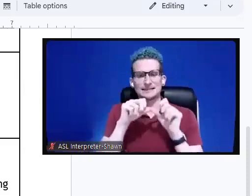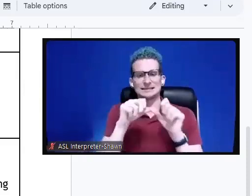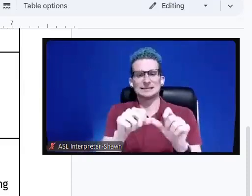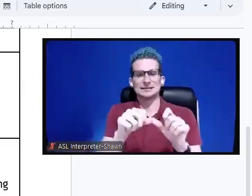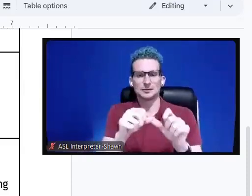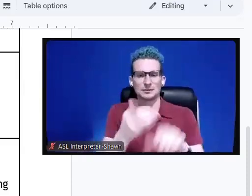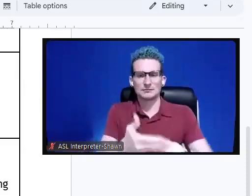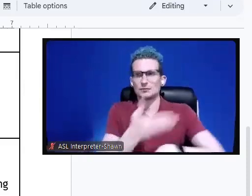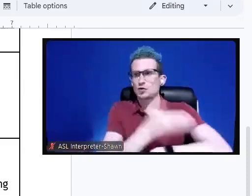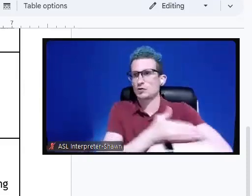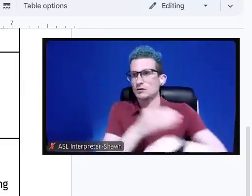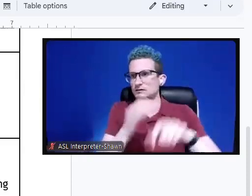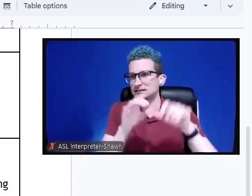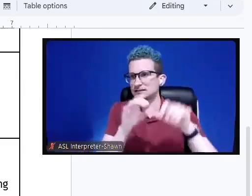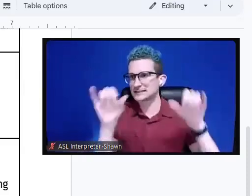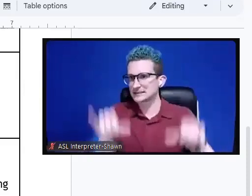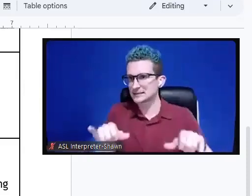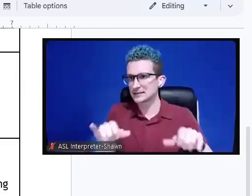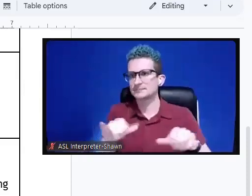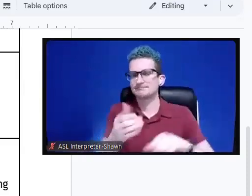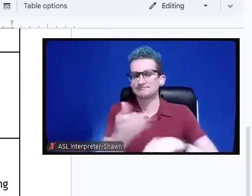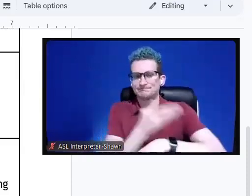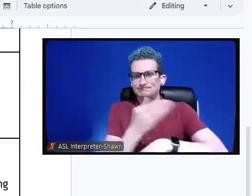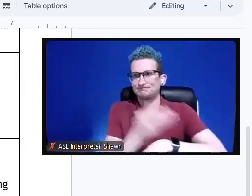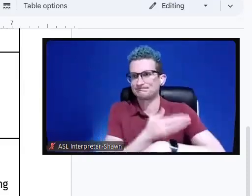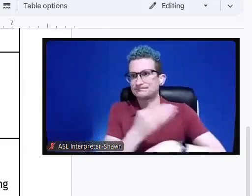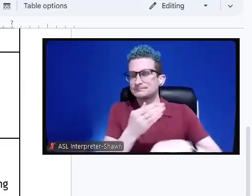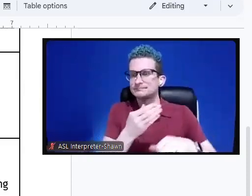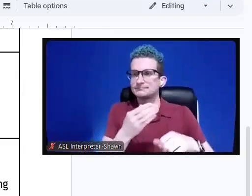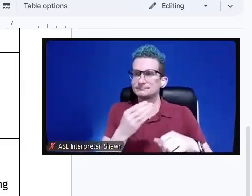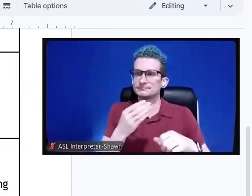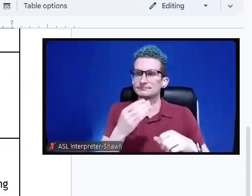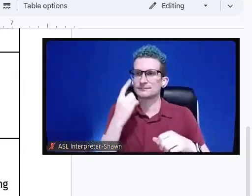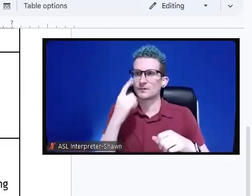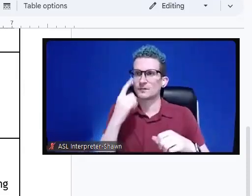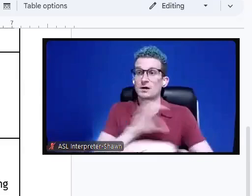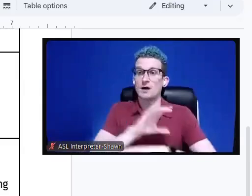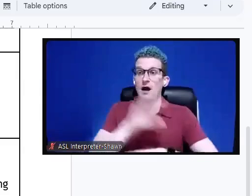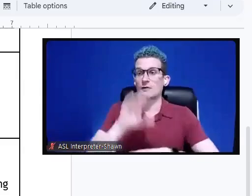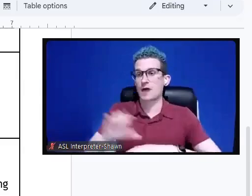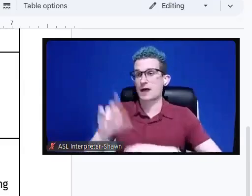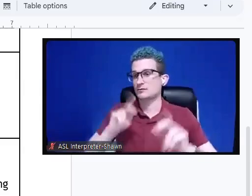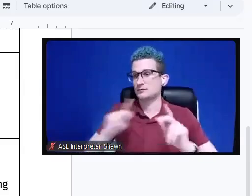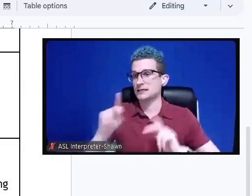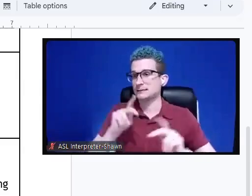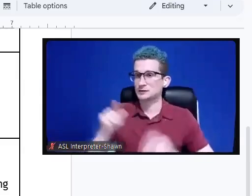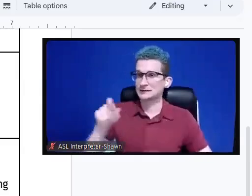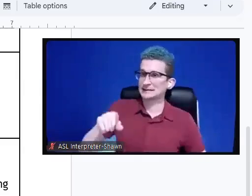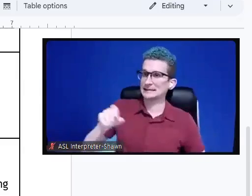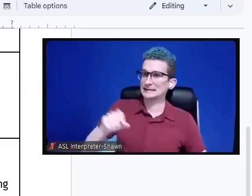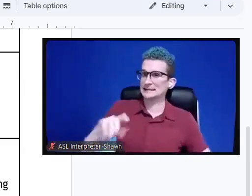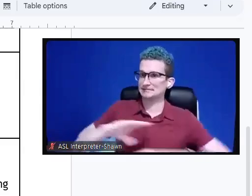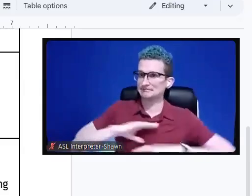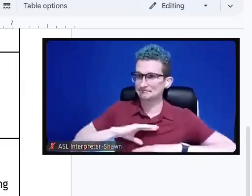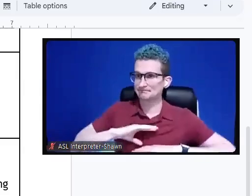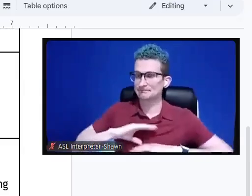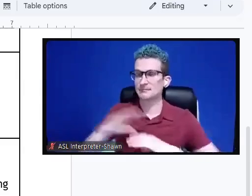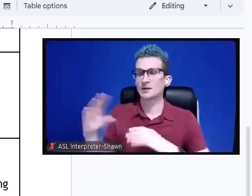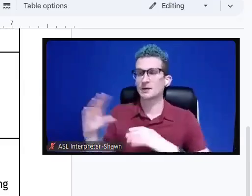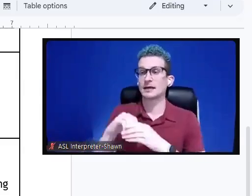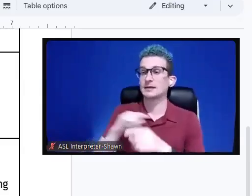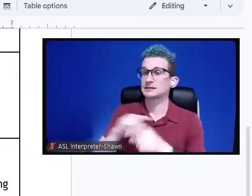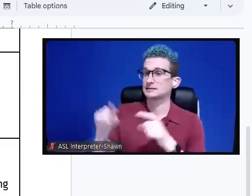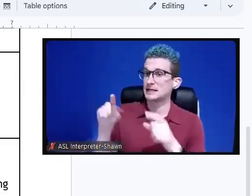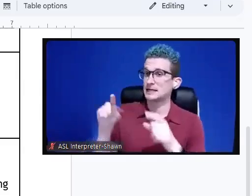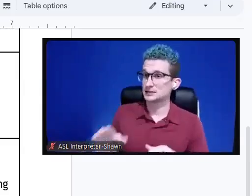continuing to make things better and meet the needs of Colorado's people. And so the engagement specialists, as well as myself and our regional engagement